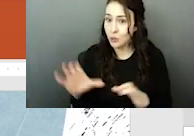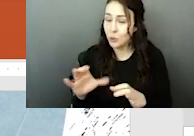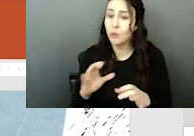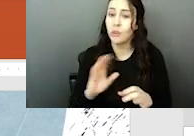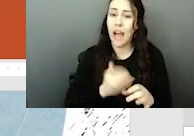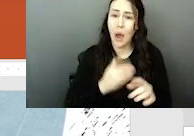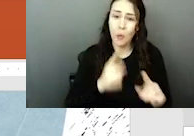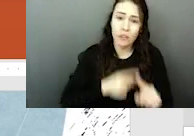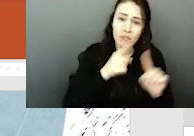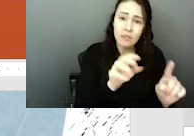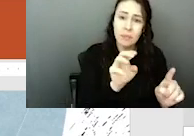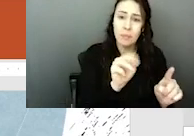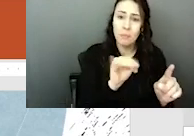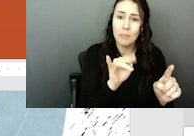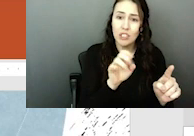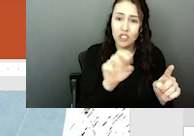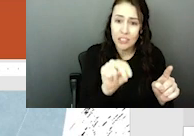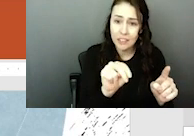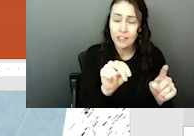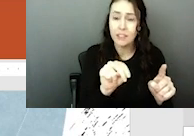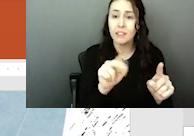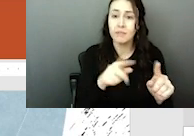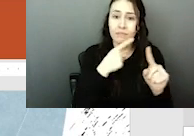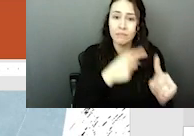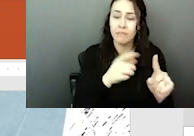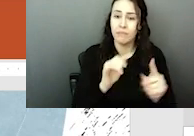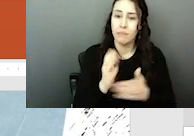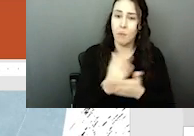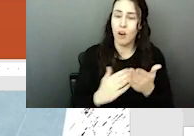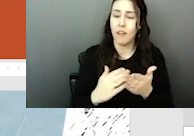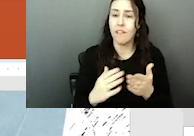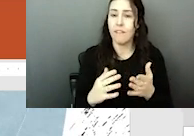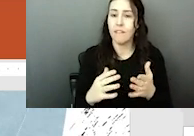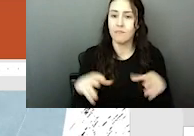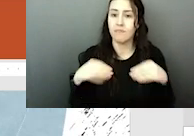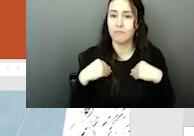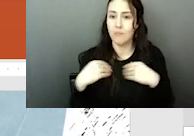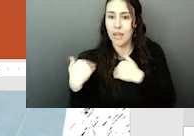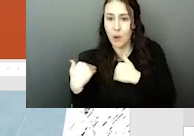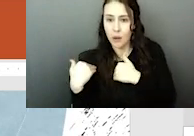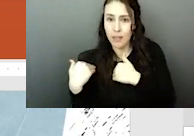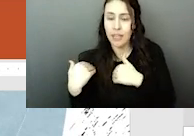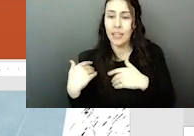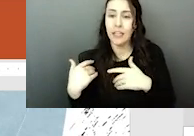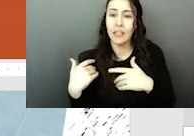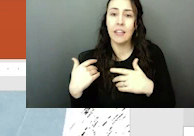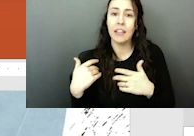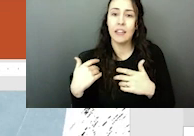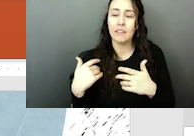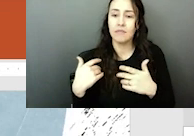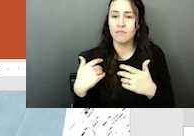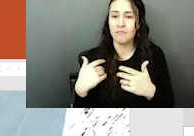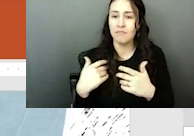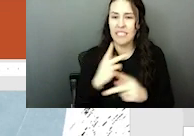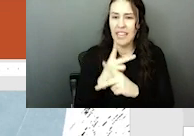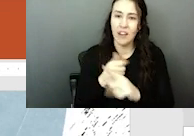them, the piece of accountability that is accountability to the accreditors takes care of itself. And so